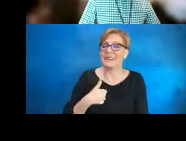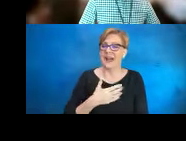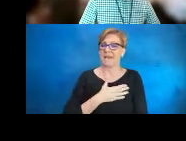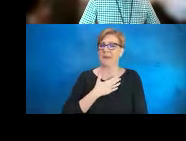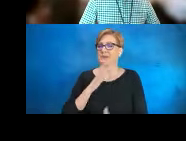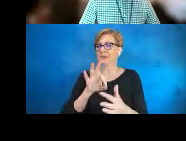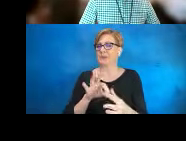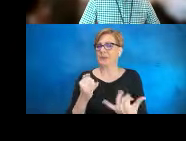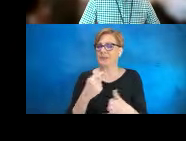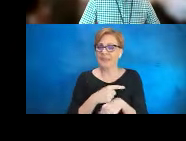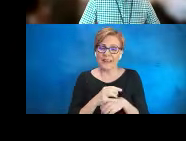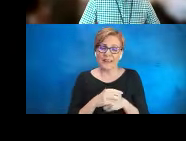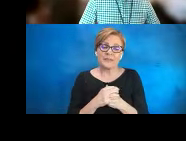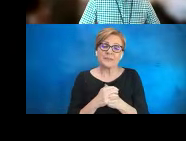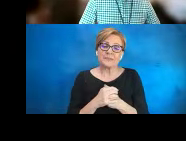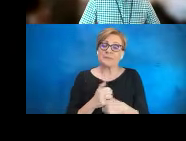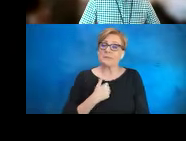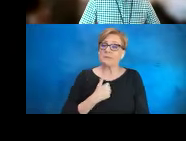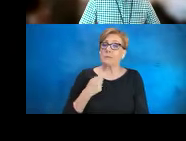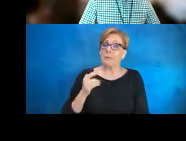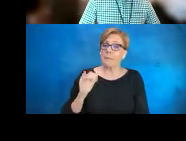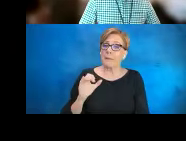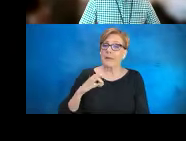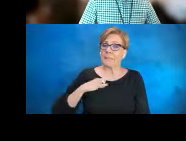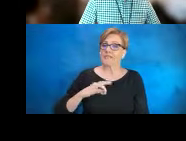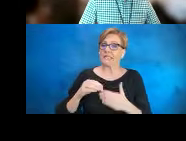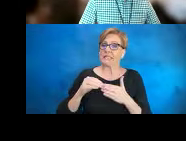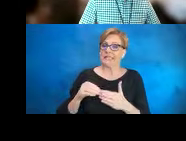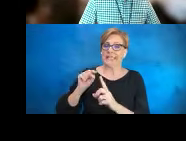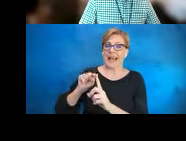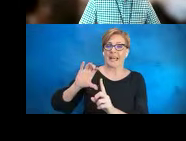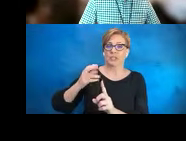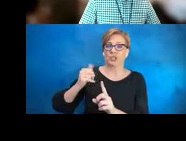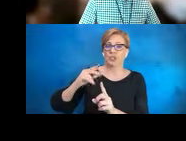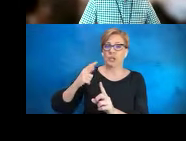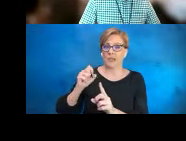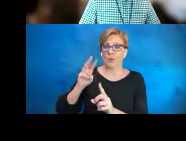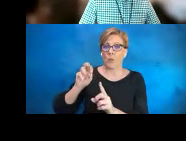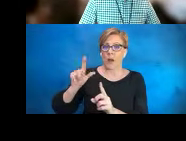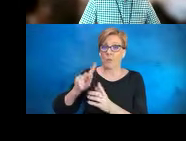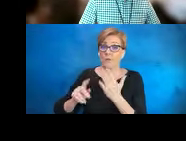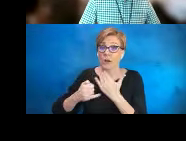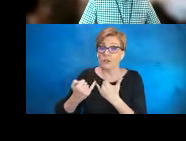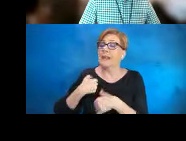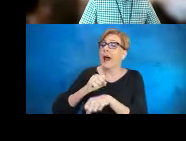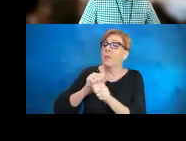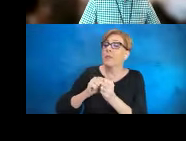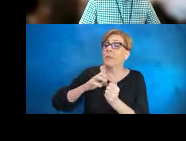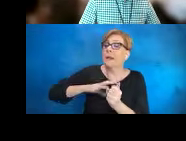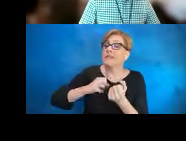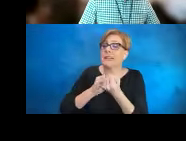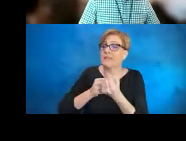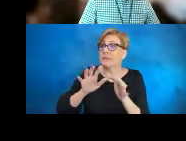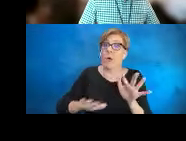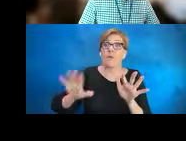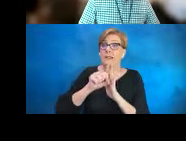today. I'm the public benefits lead at Change World Project, where I work with benefits advocates across California